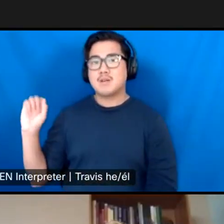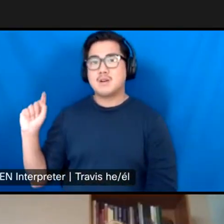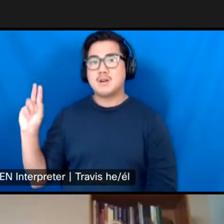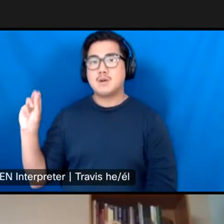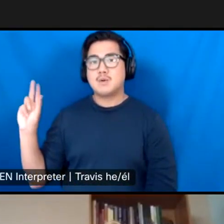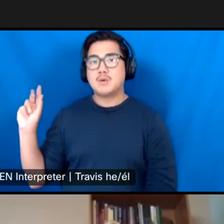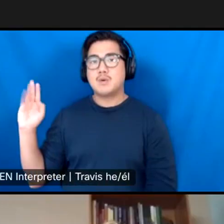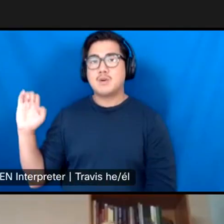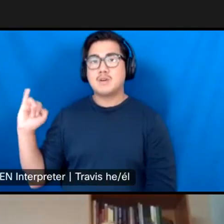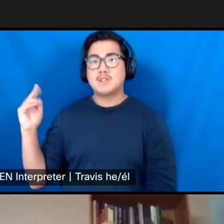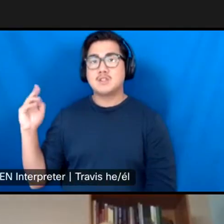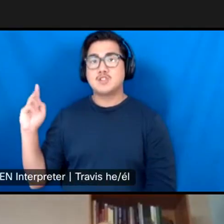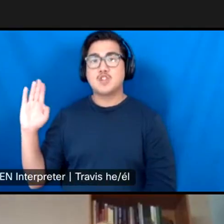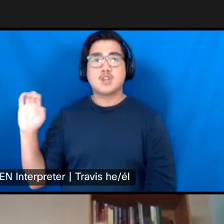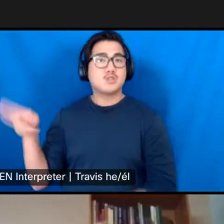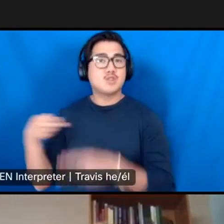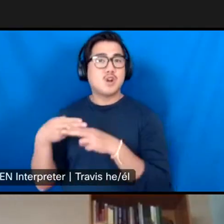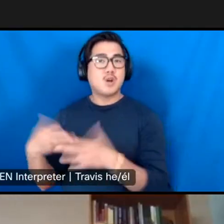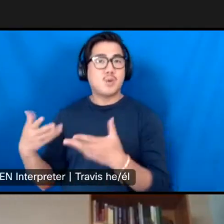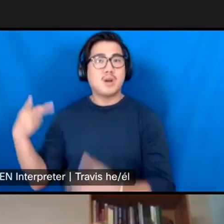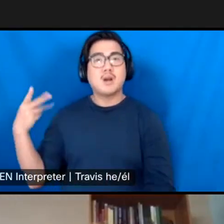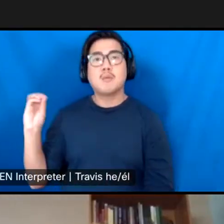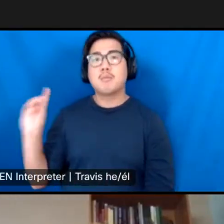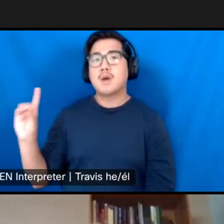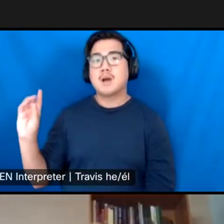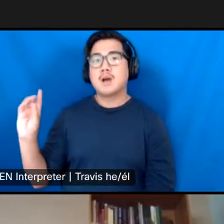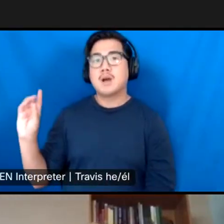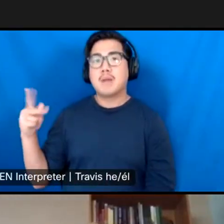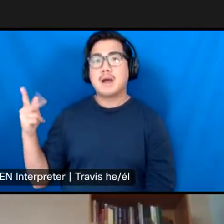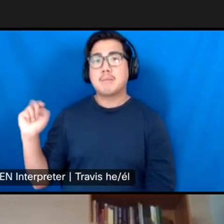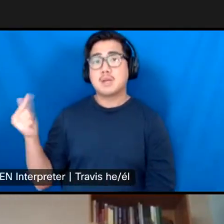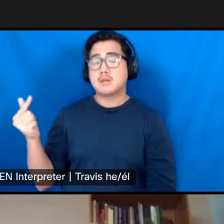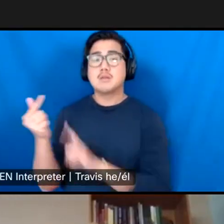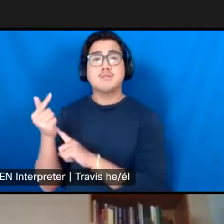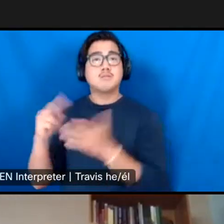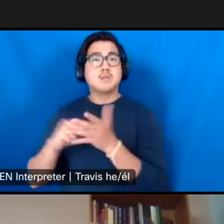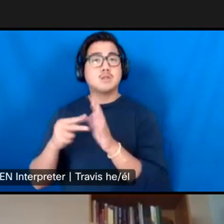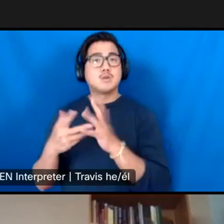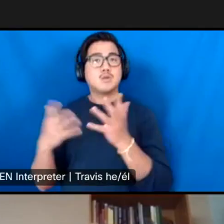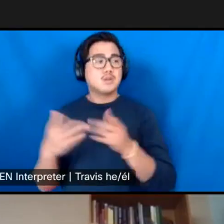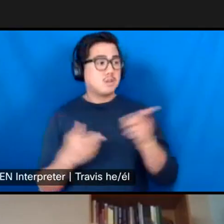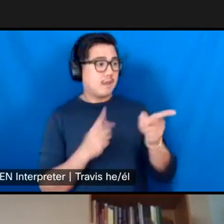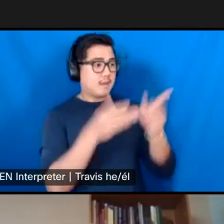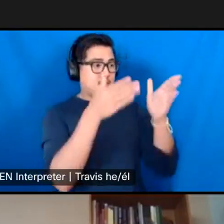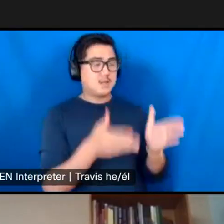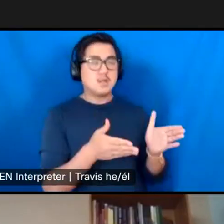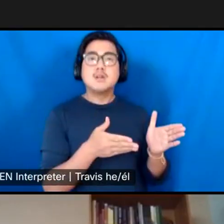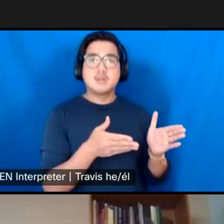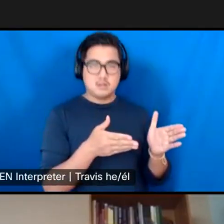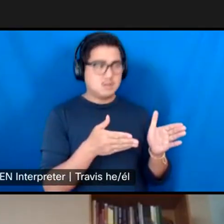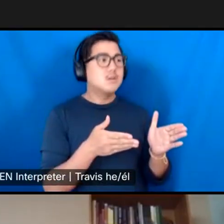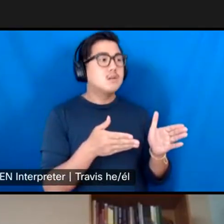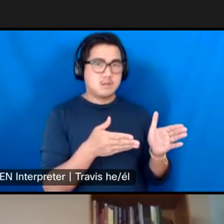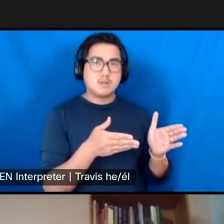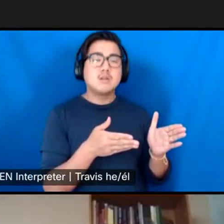that's called pod mapping, where we're able to identify what the individual feels